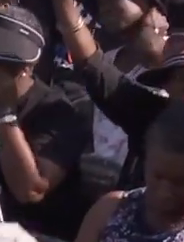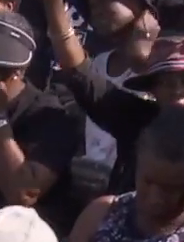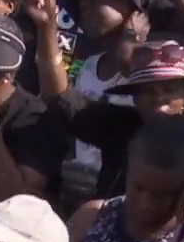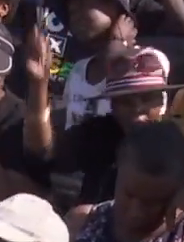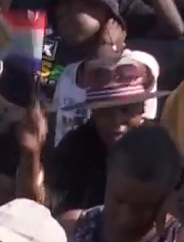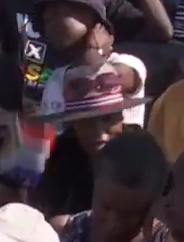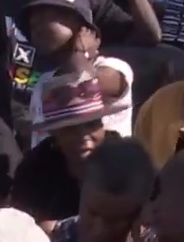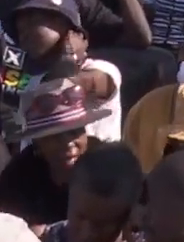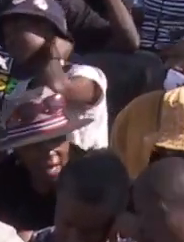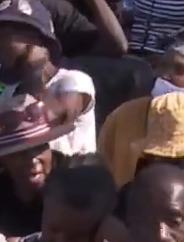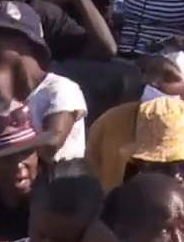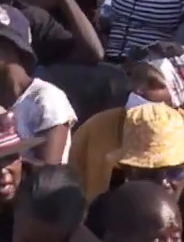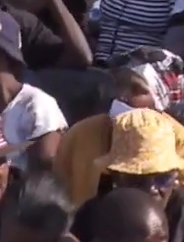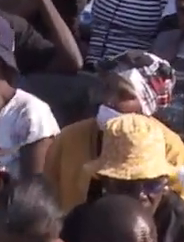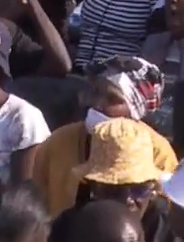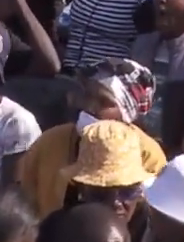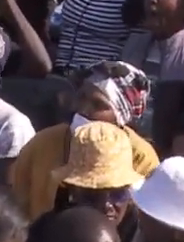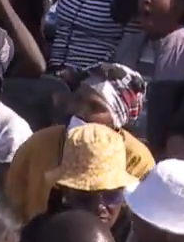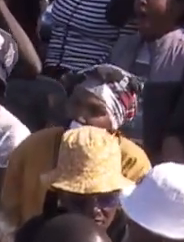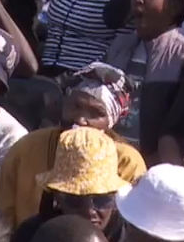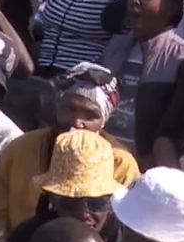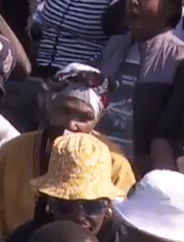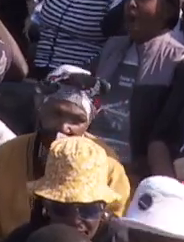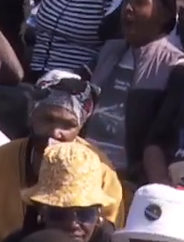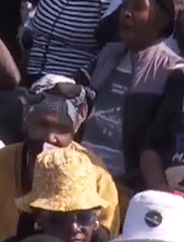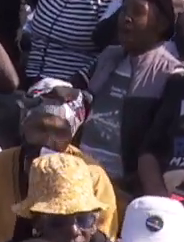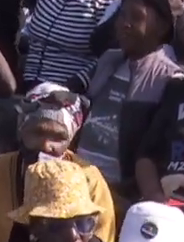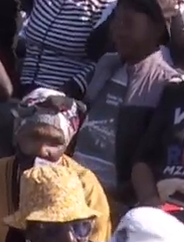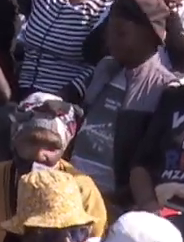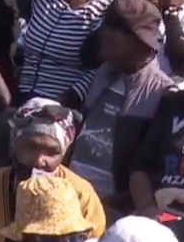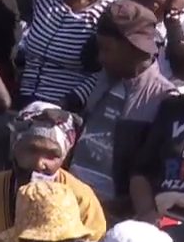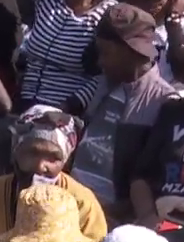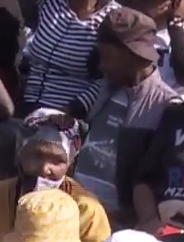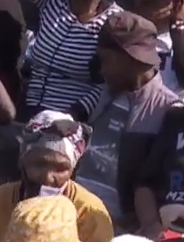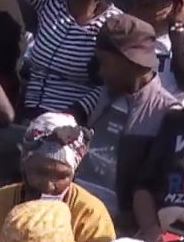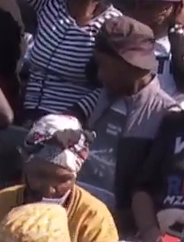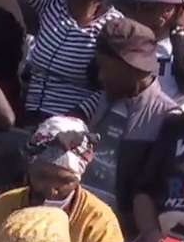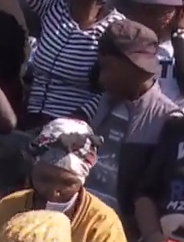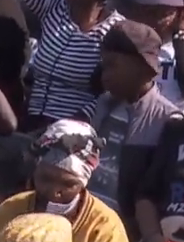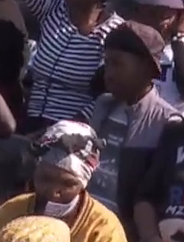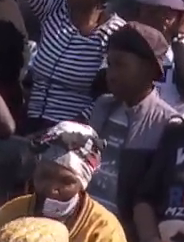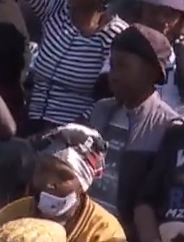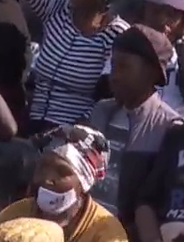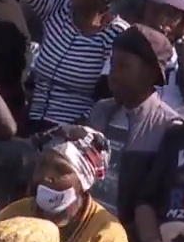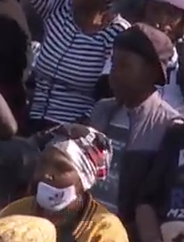Thank you very much. Thank you, volunteers. Thank you, organizers.